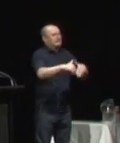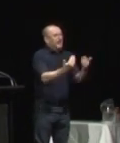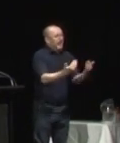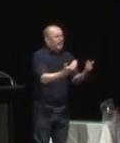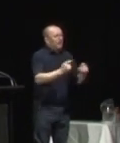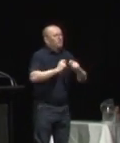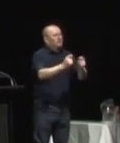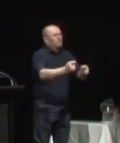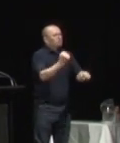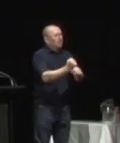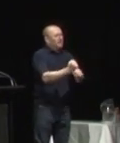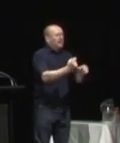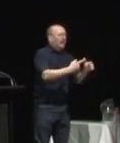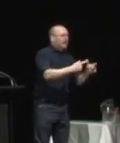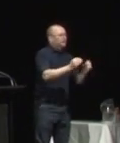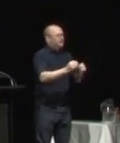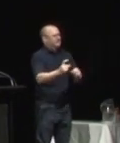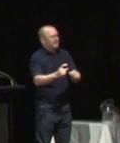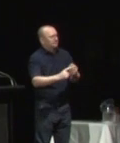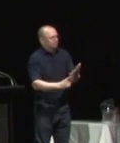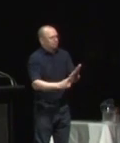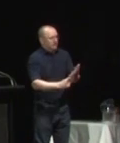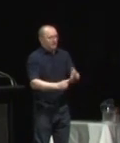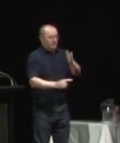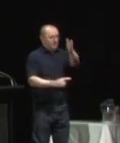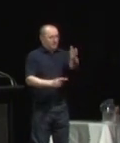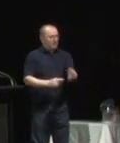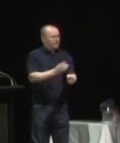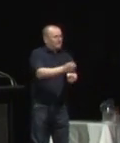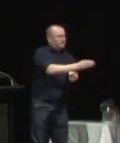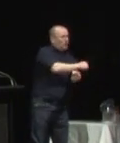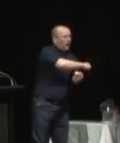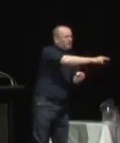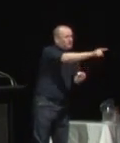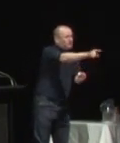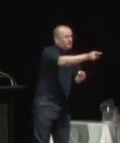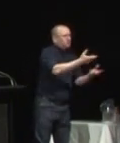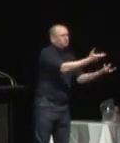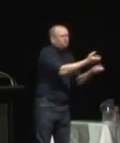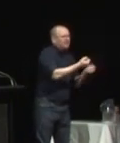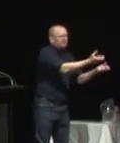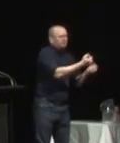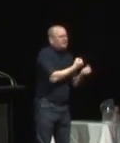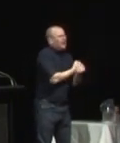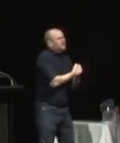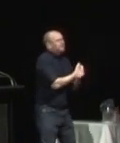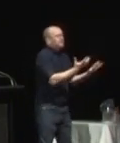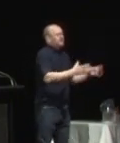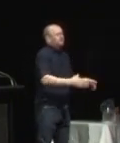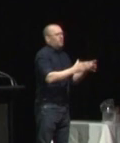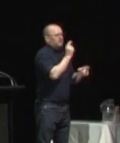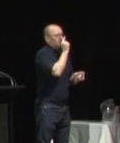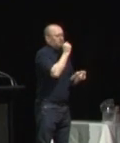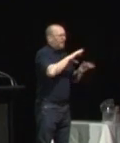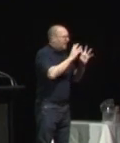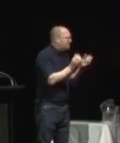day of class, will bring in as many pots as they've made during the year. And I'm going to bring in my bathroom scale, and I'm going to weigh those